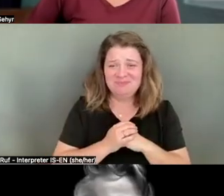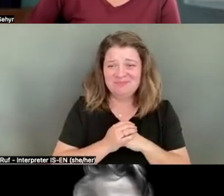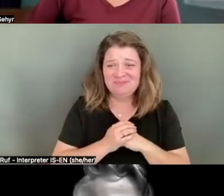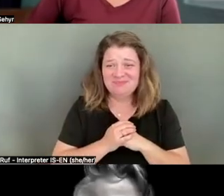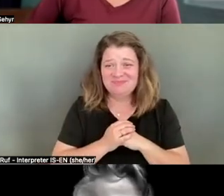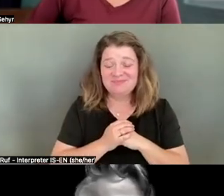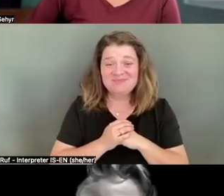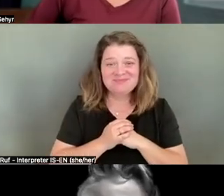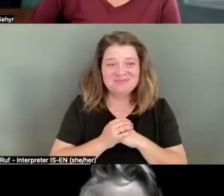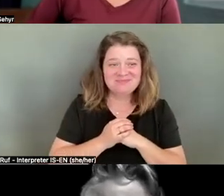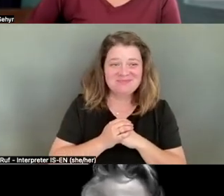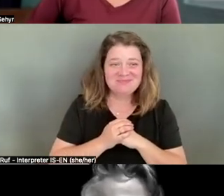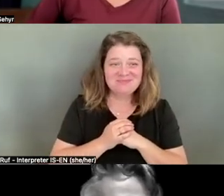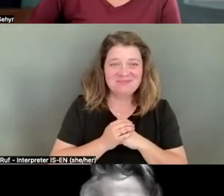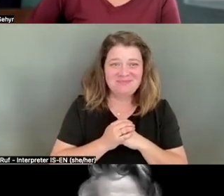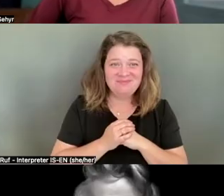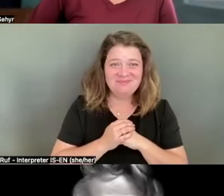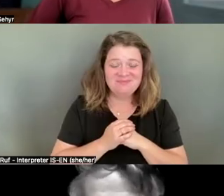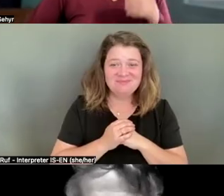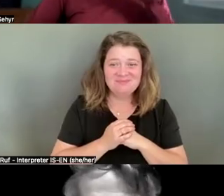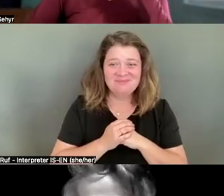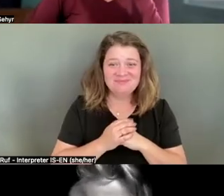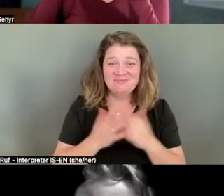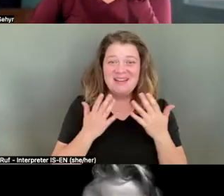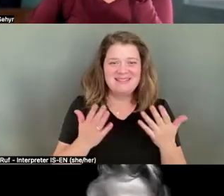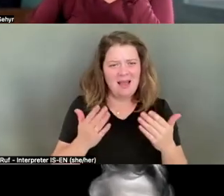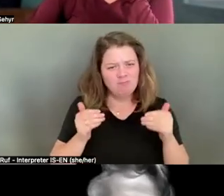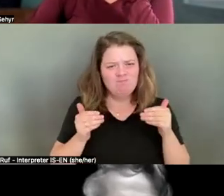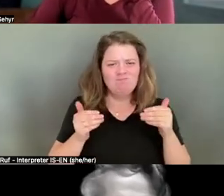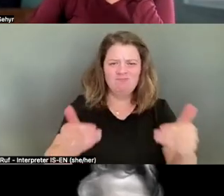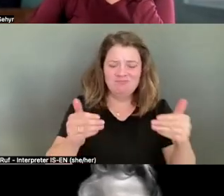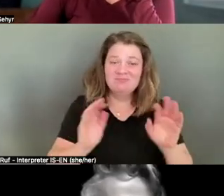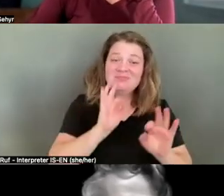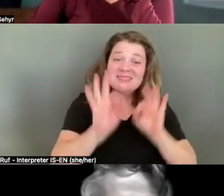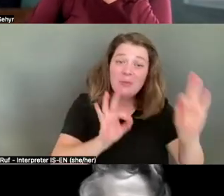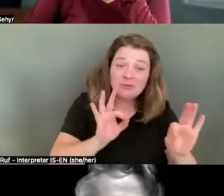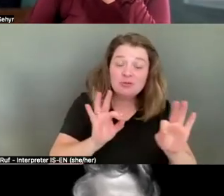on now to the question and answer session. As I'll just remind you that